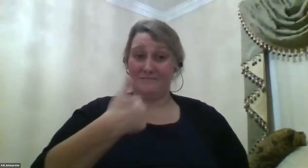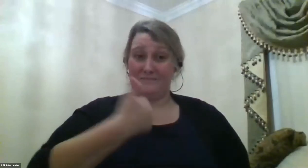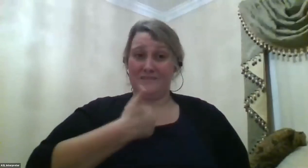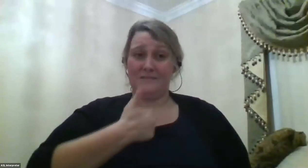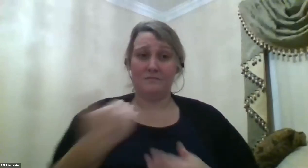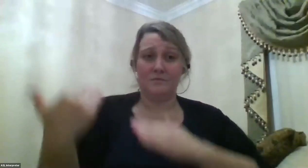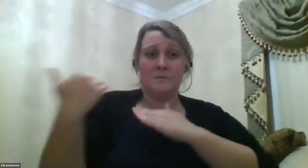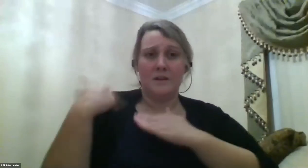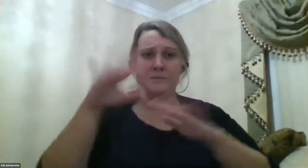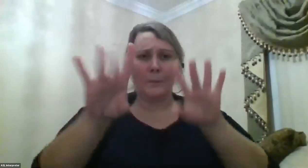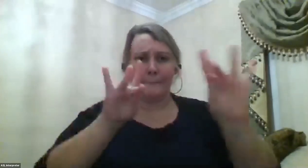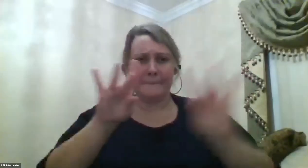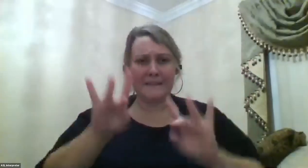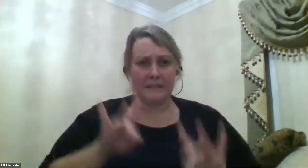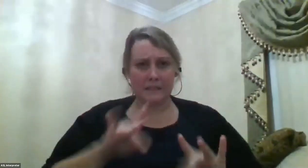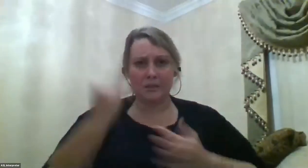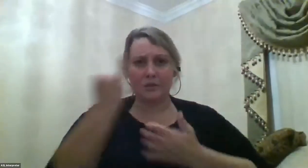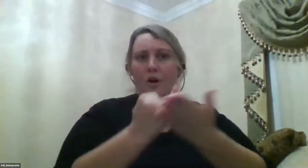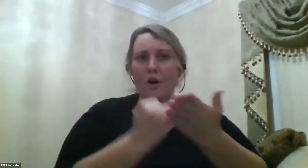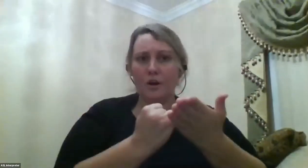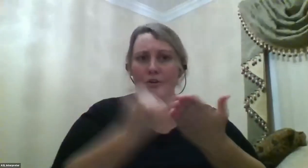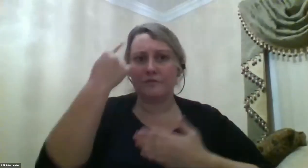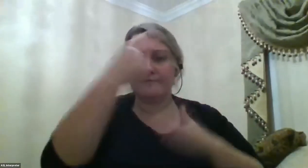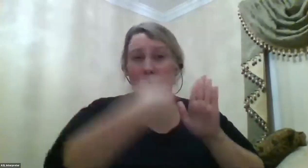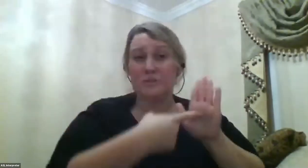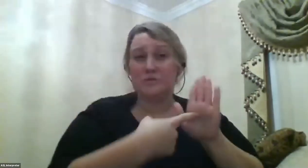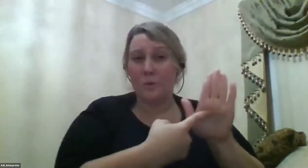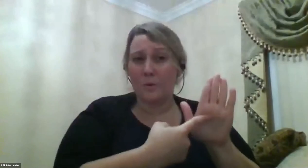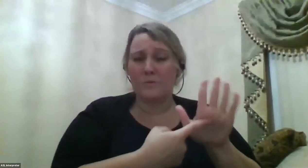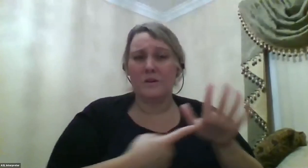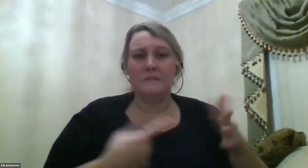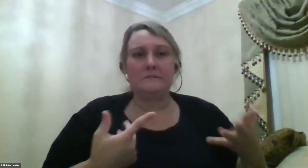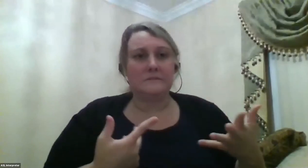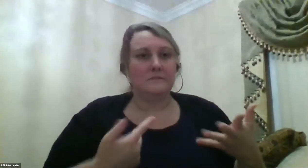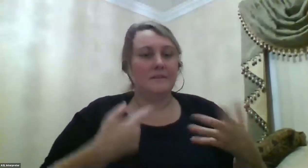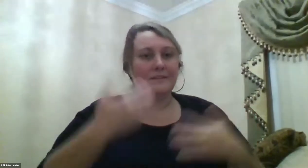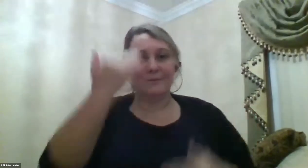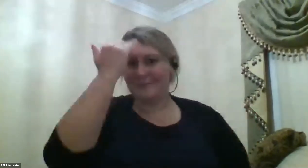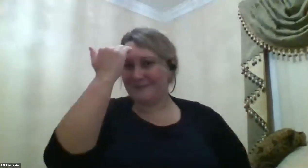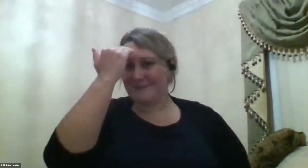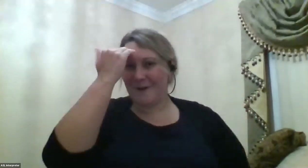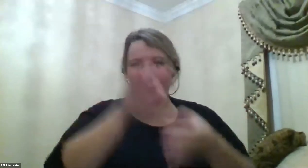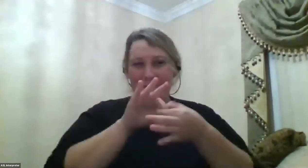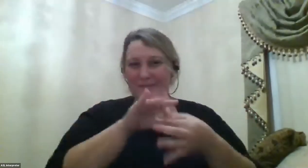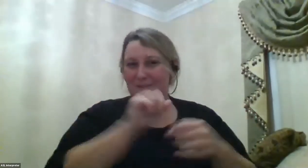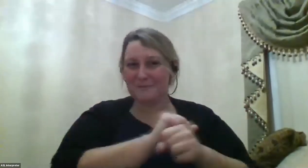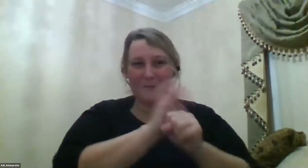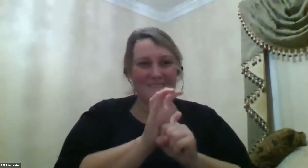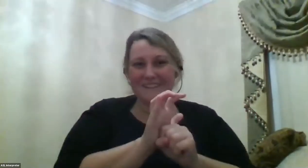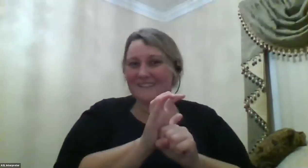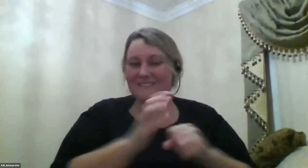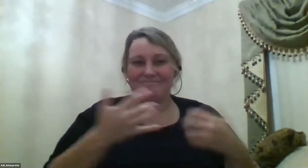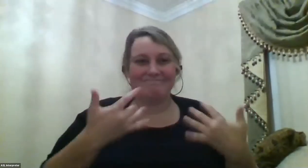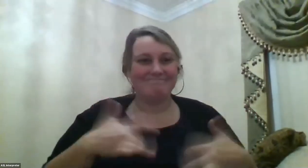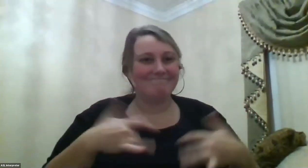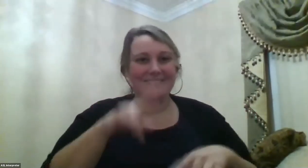medium like printmaking that's so laden with the rich materiality and material